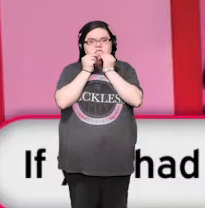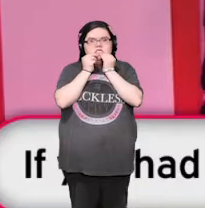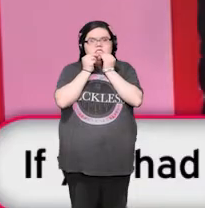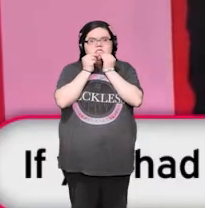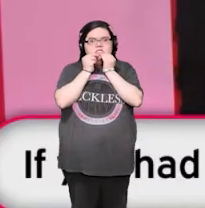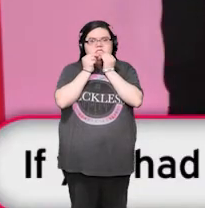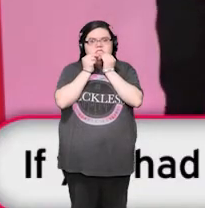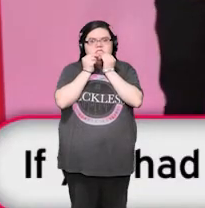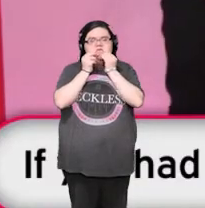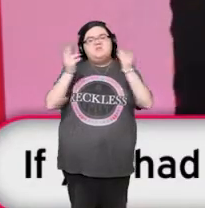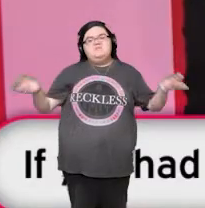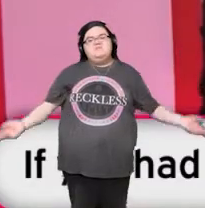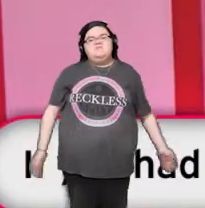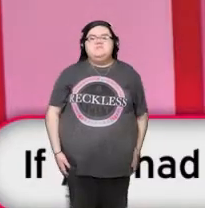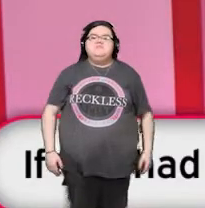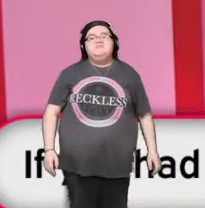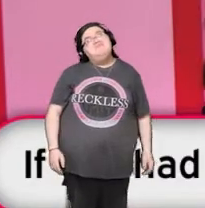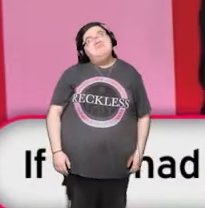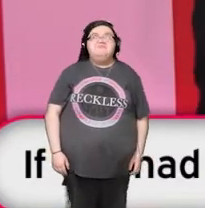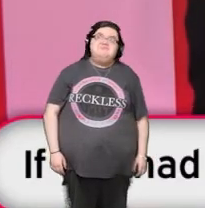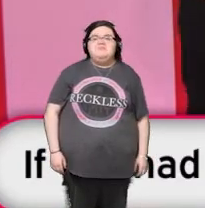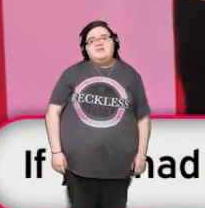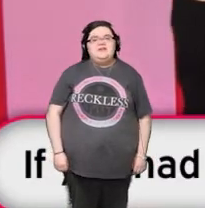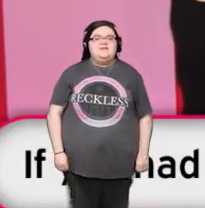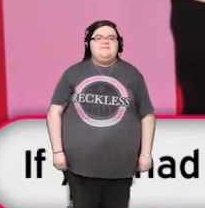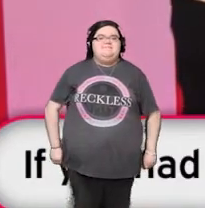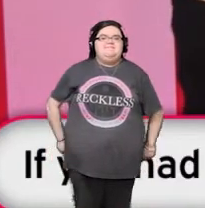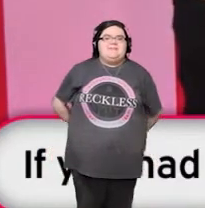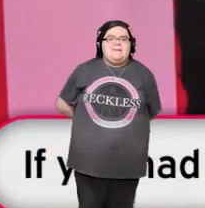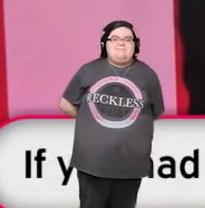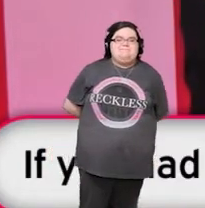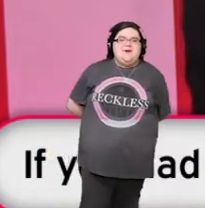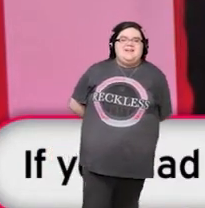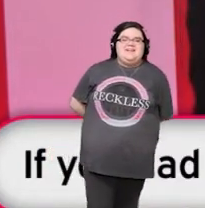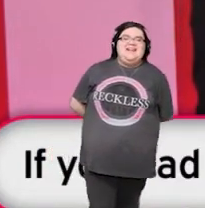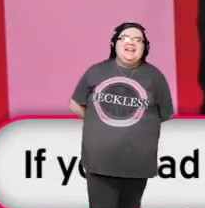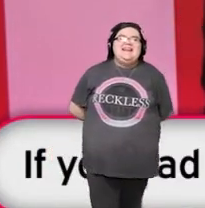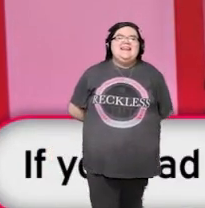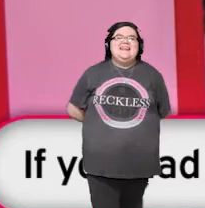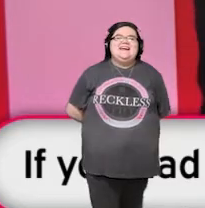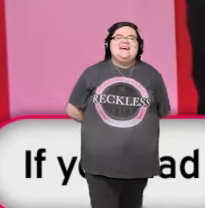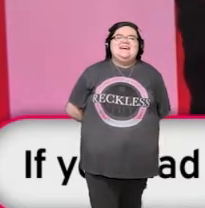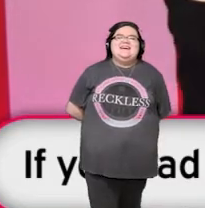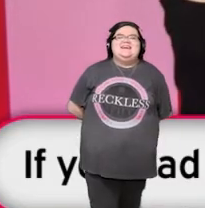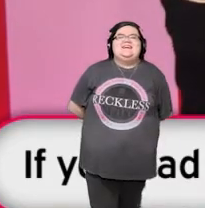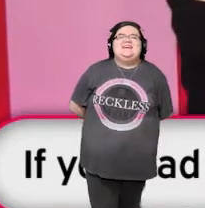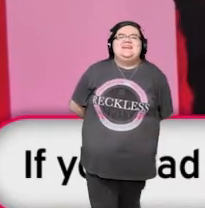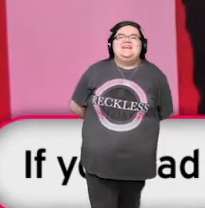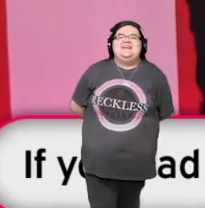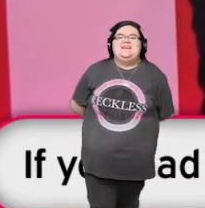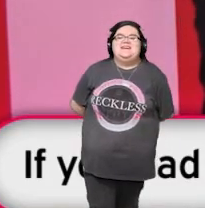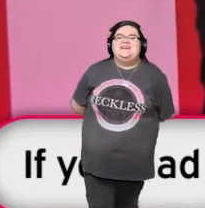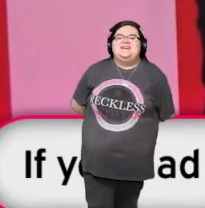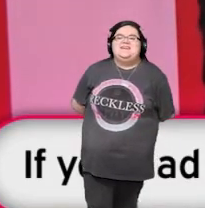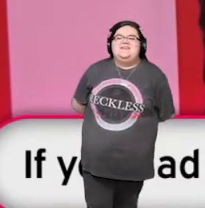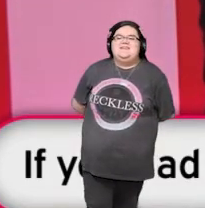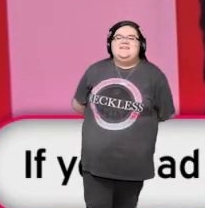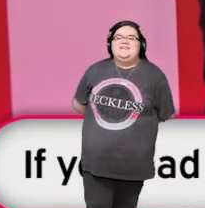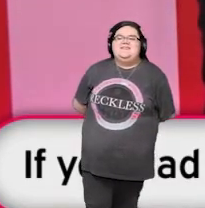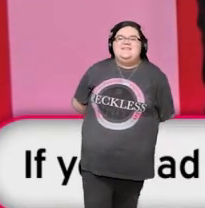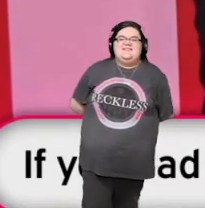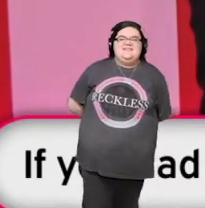It comes off, innit? So I might as well get paid for it. Yeah. I'd go, like, yo, you want to get a brand deal? Tattooed and, like, you know, I'll put it in videos.